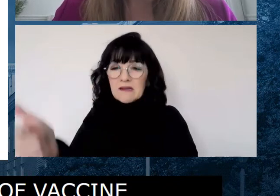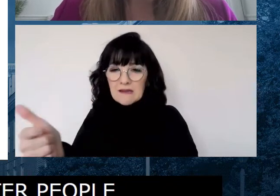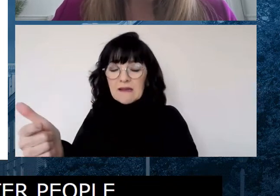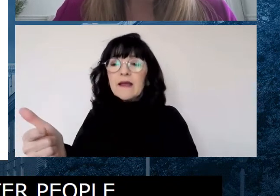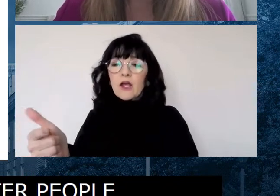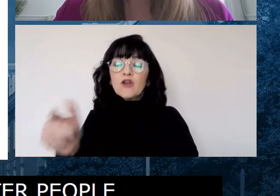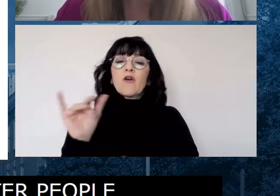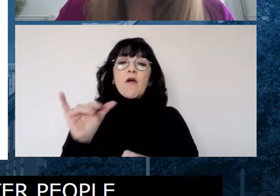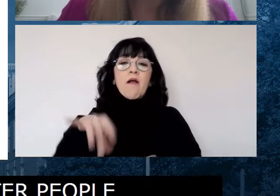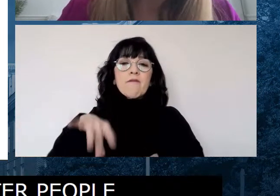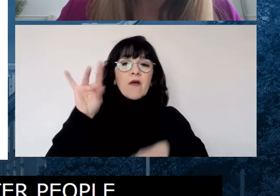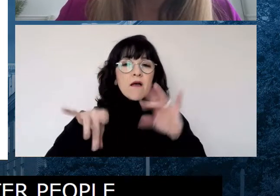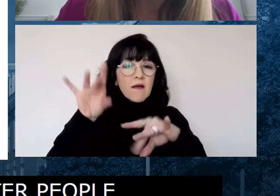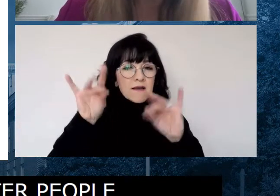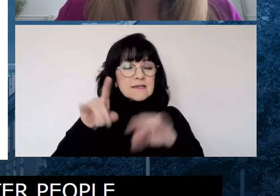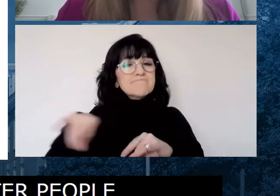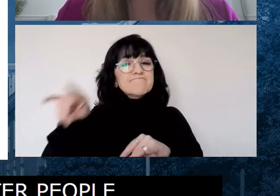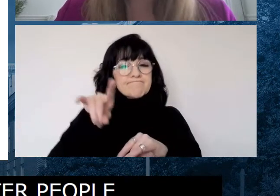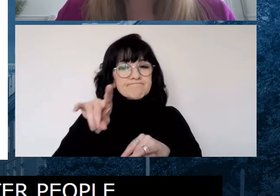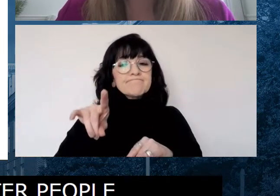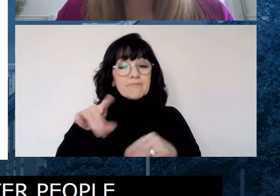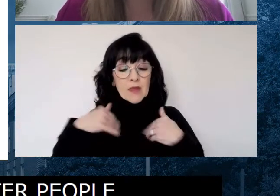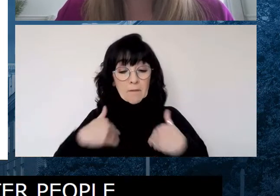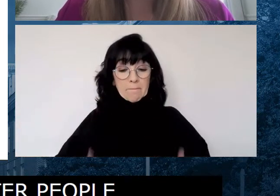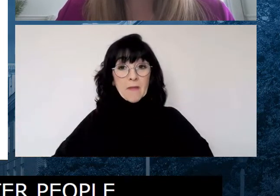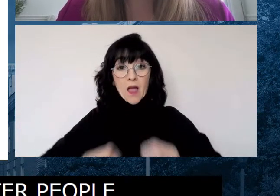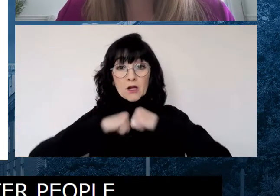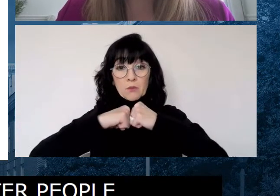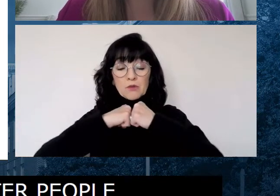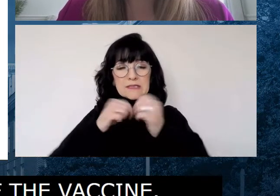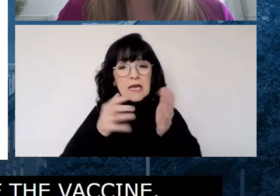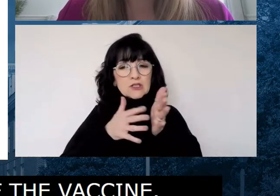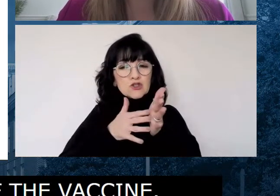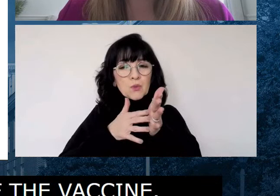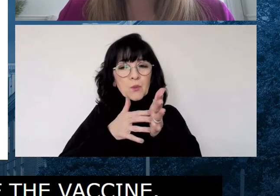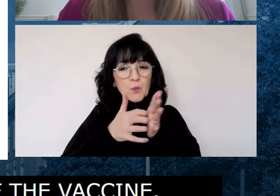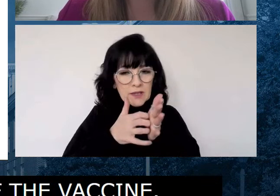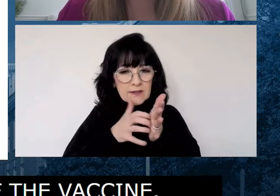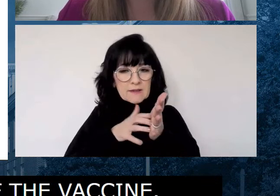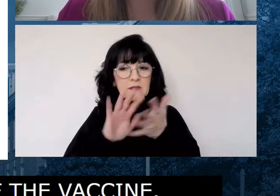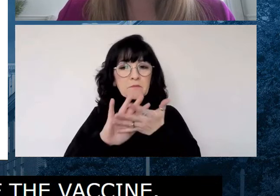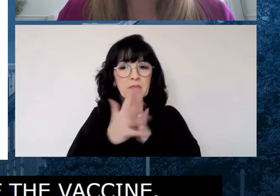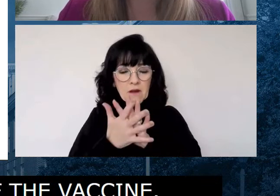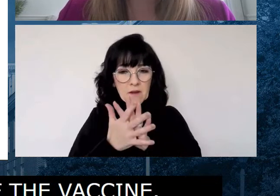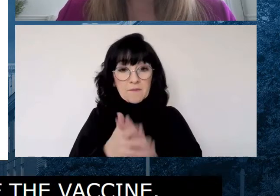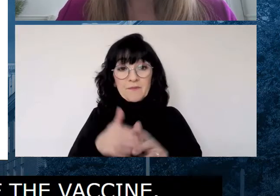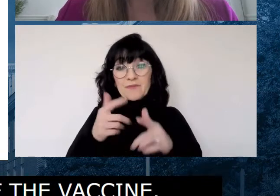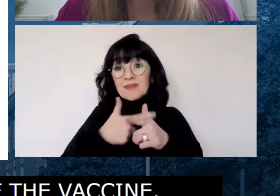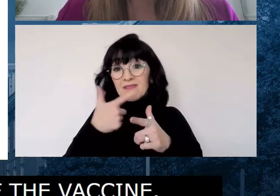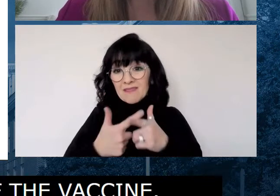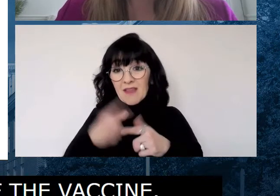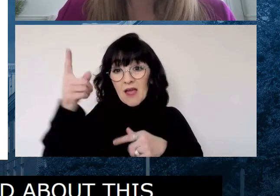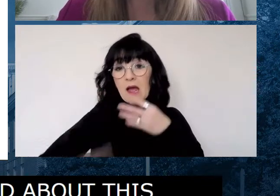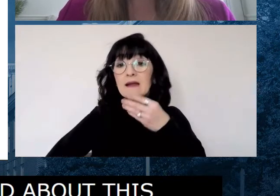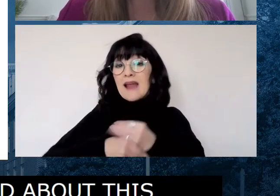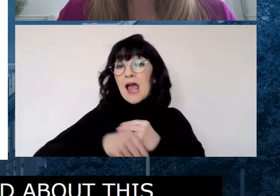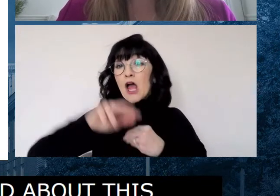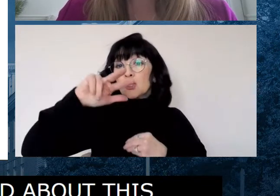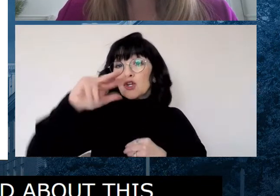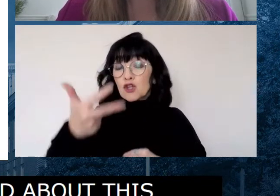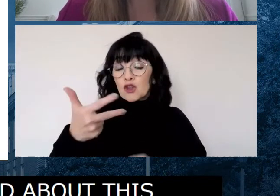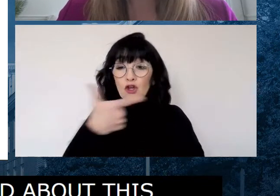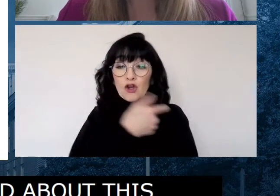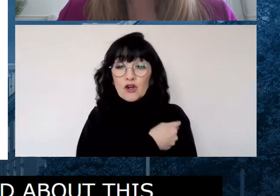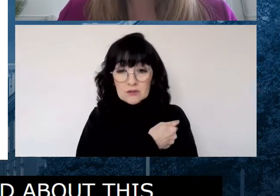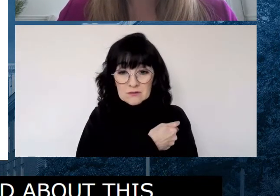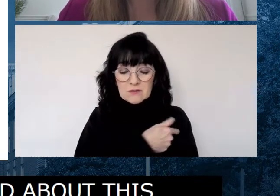before. But then they studied the impact of the 3rd dose of vaccine, a full single